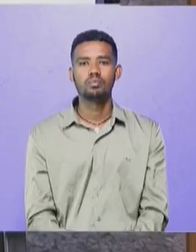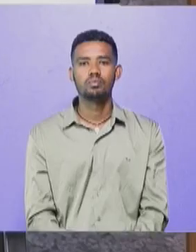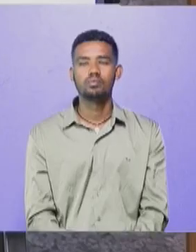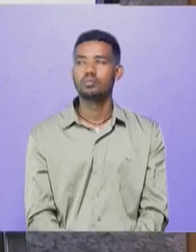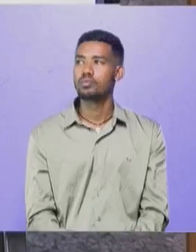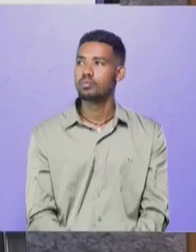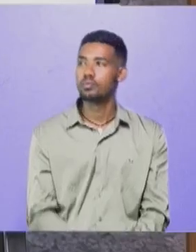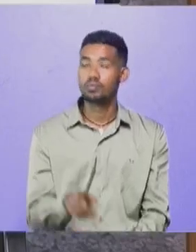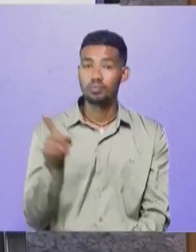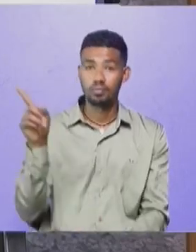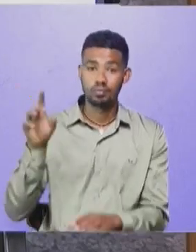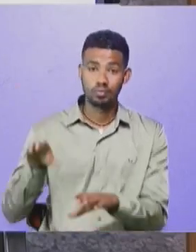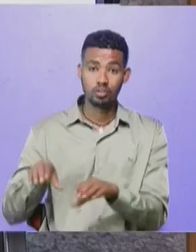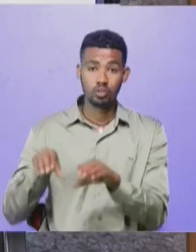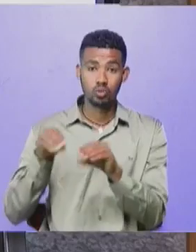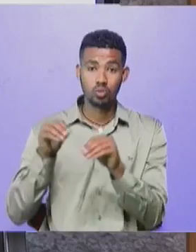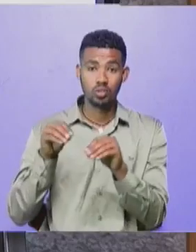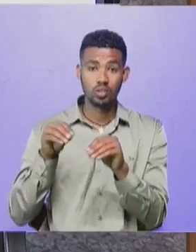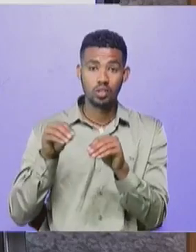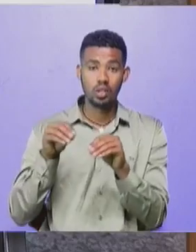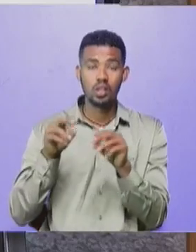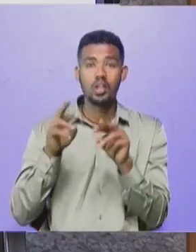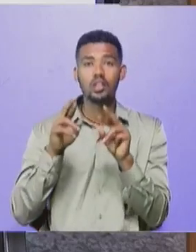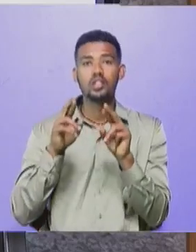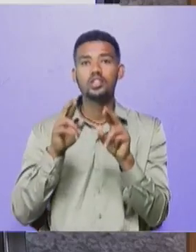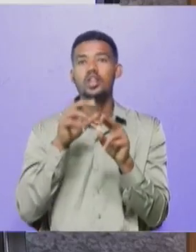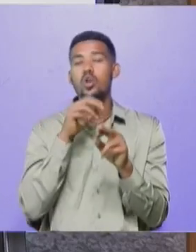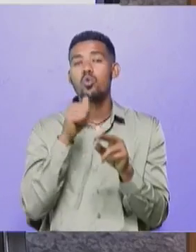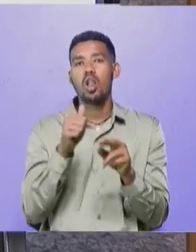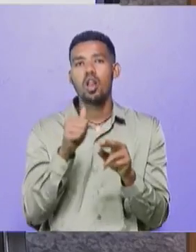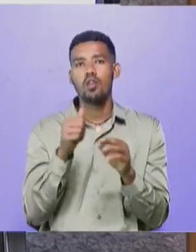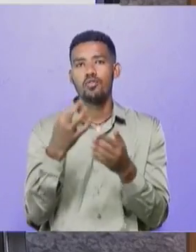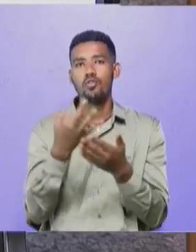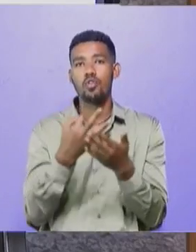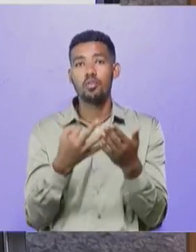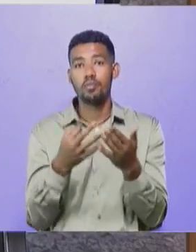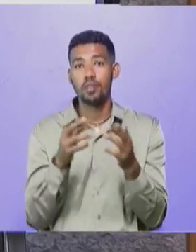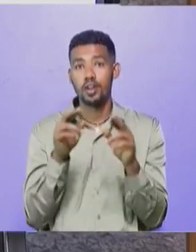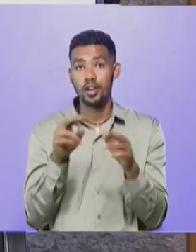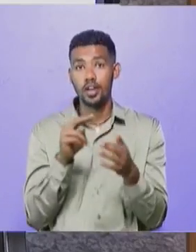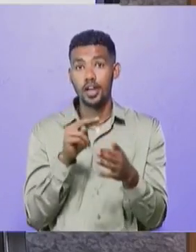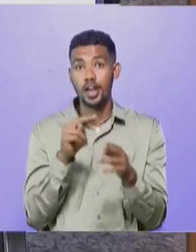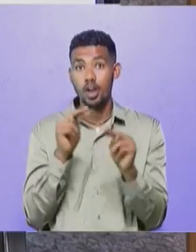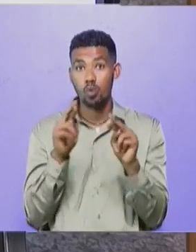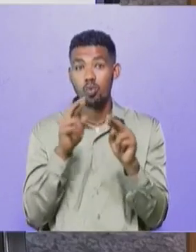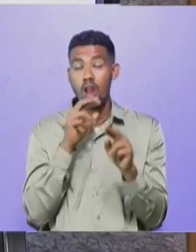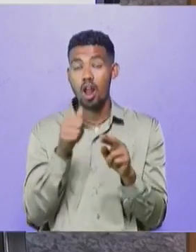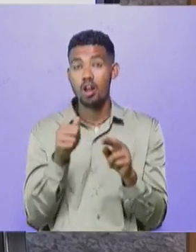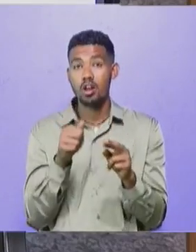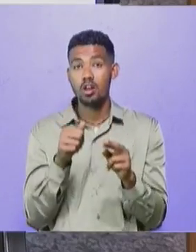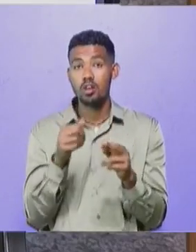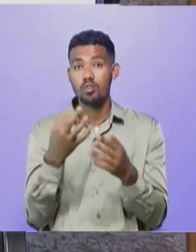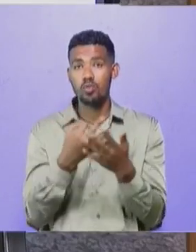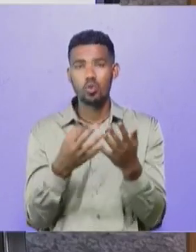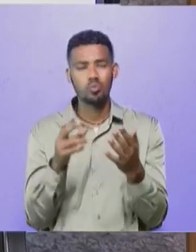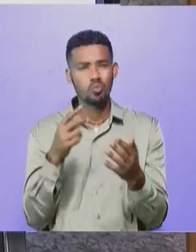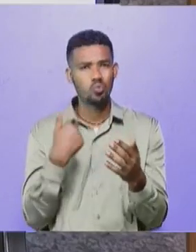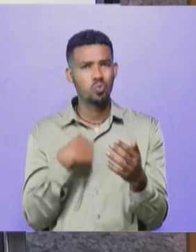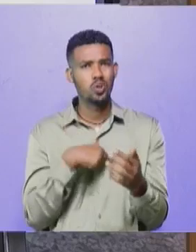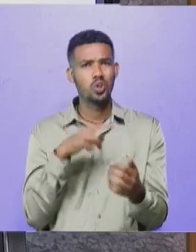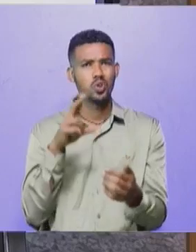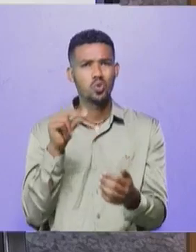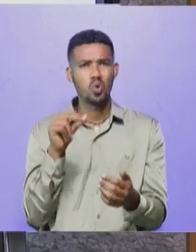Here is students' irregular form. When we say irregular, we don't add S,